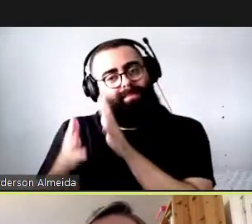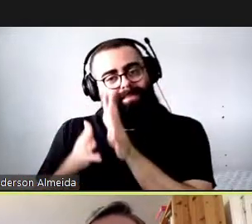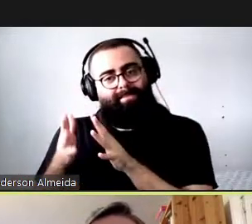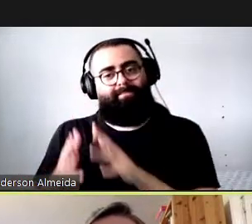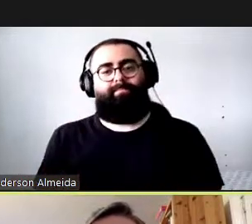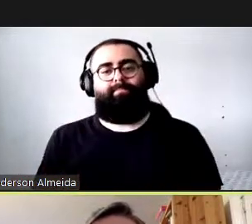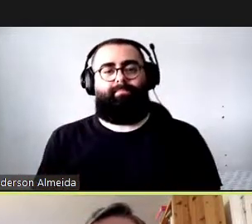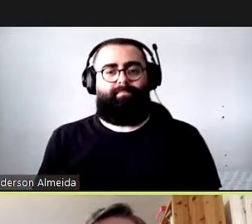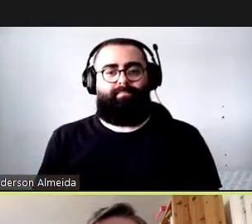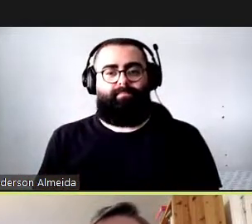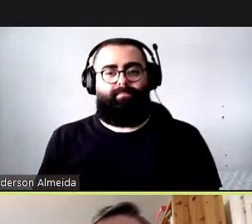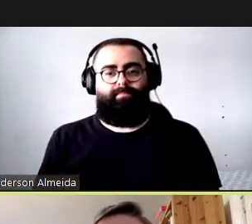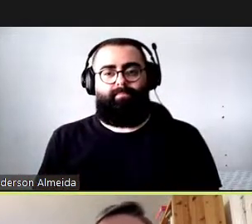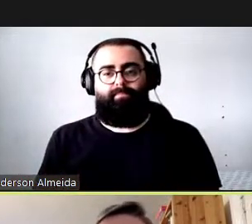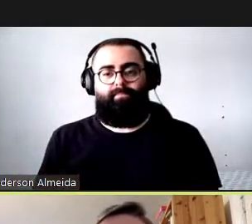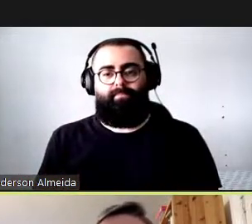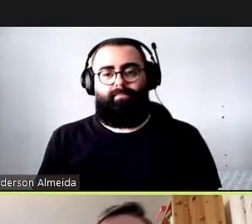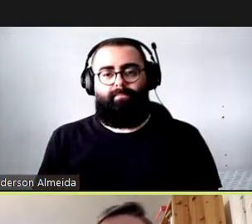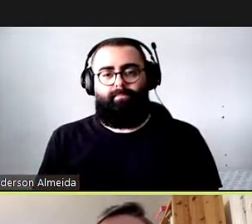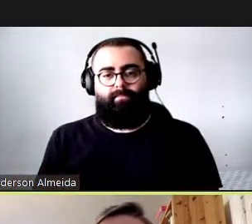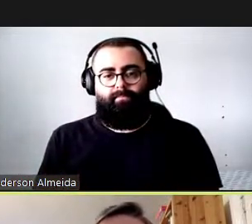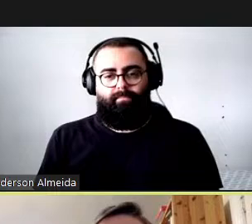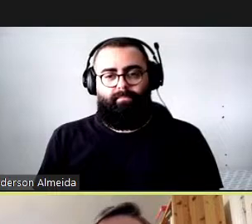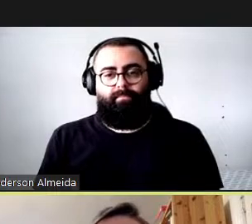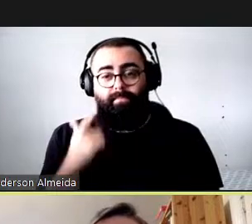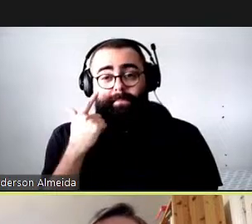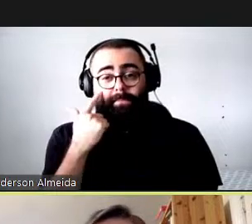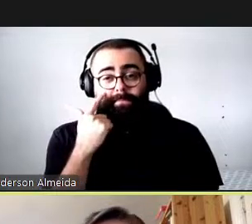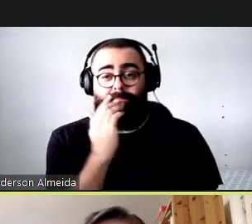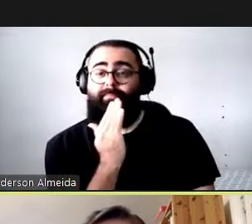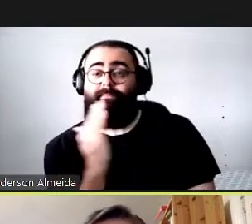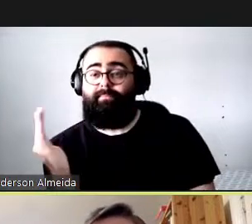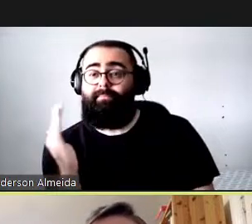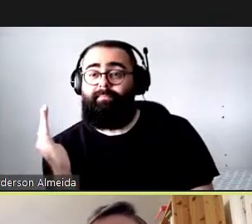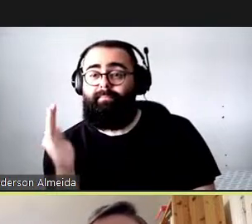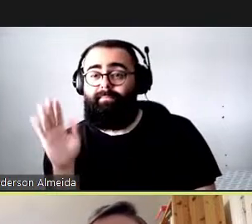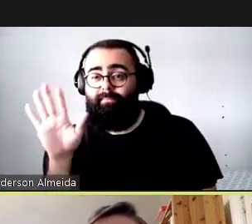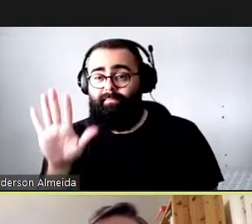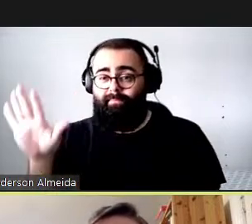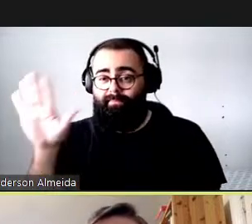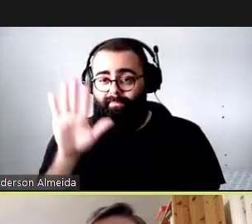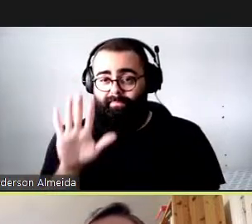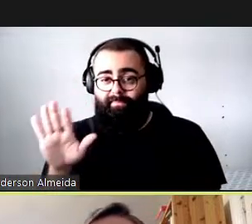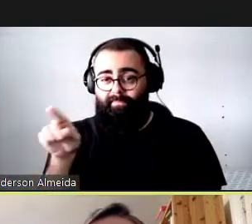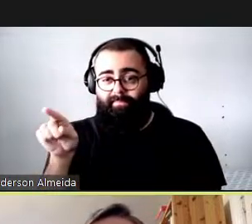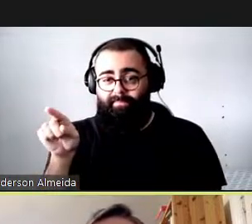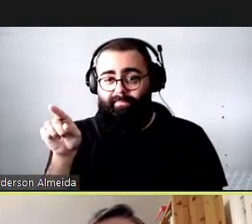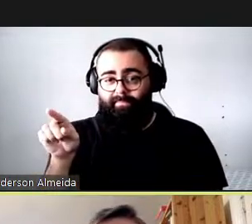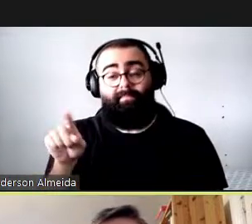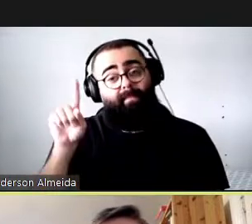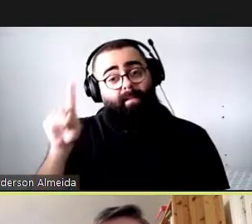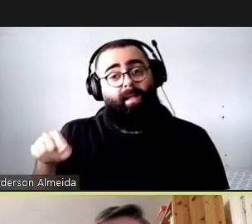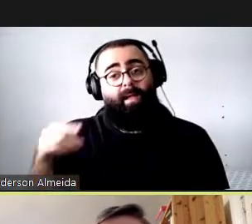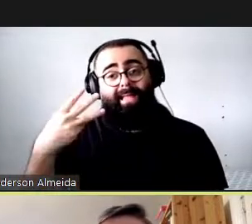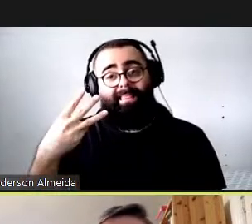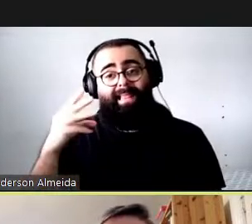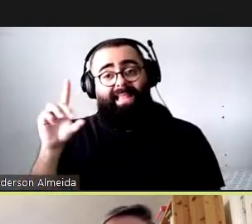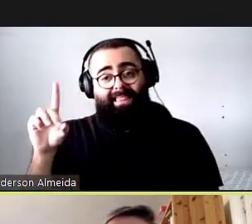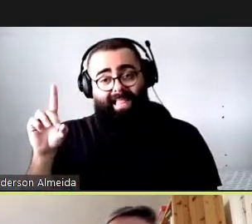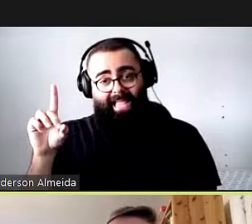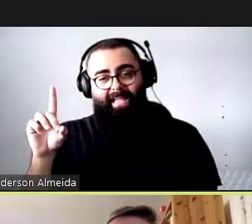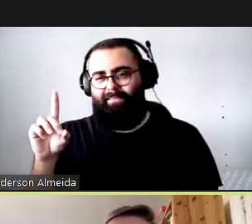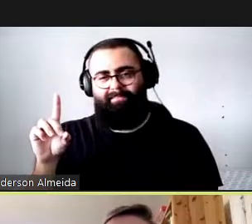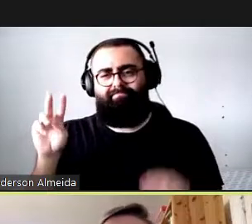The image on the right is just a 3D representation